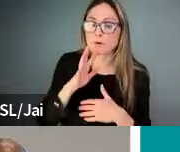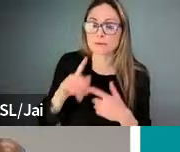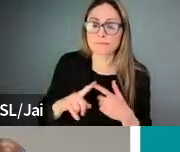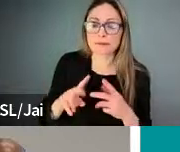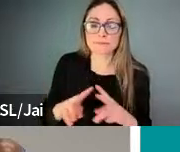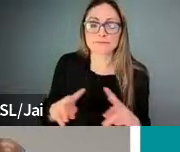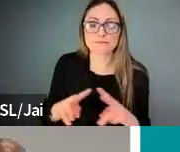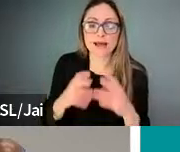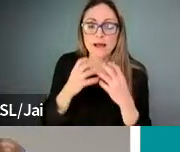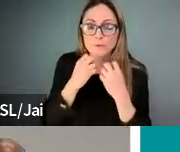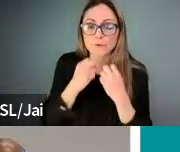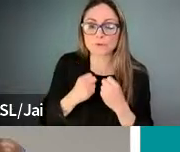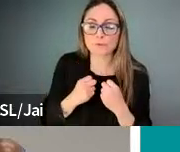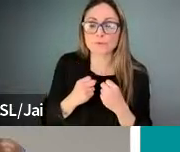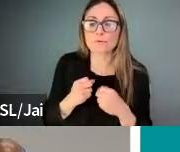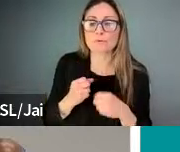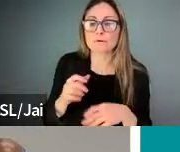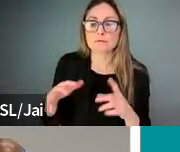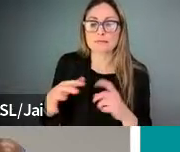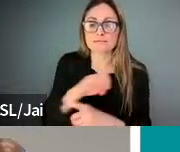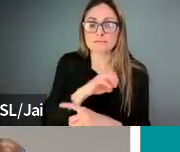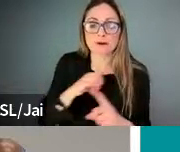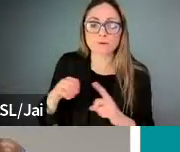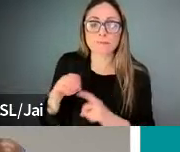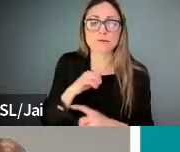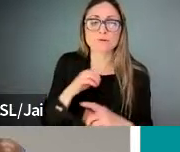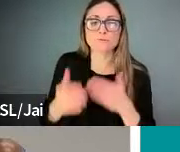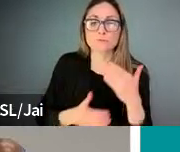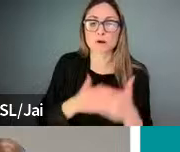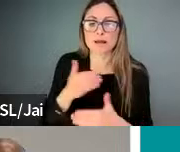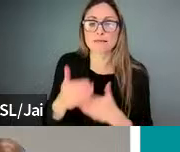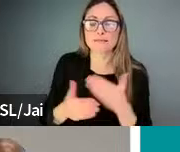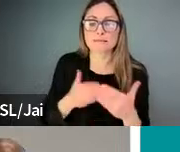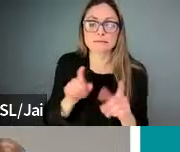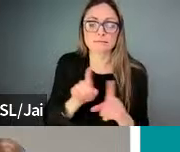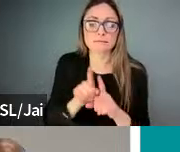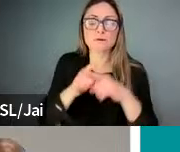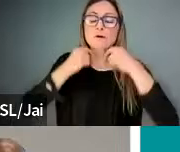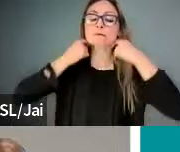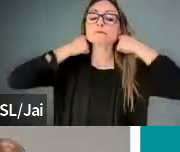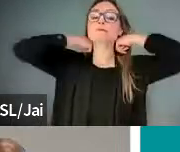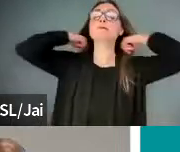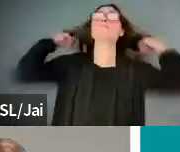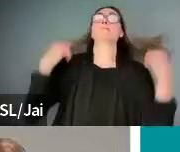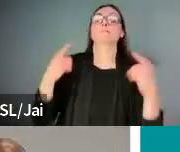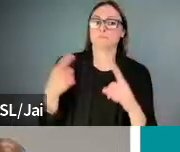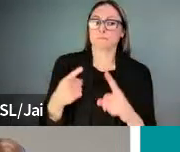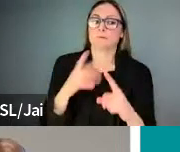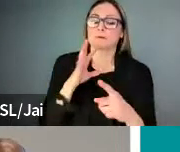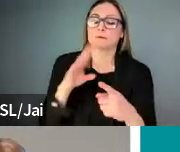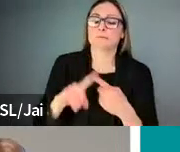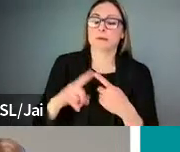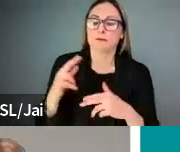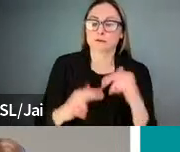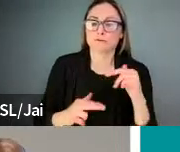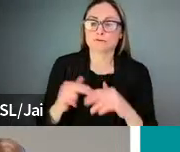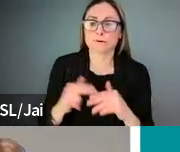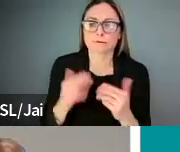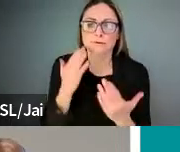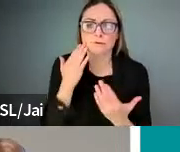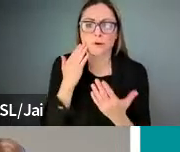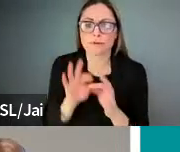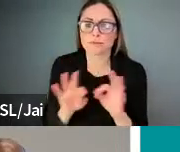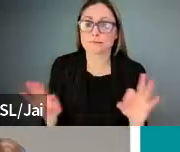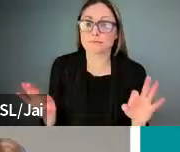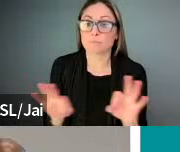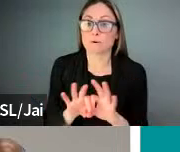of the environmental process, but also getting to construction and knowing how important it is to get